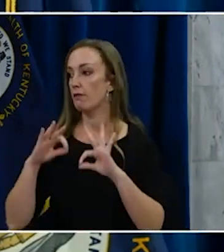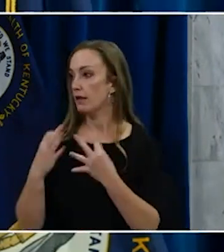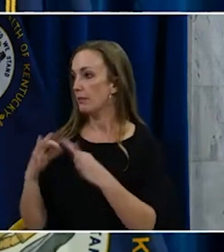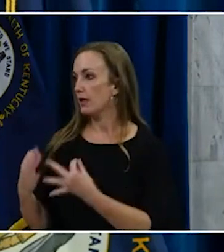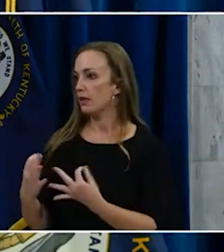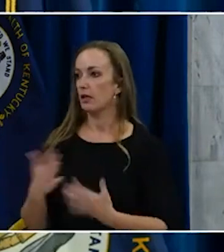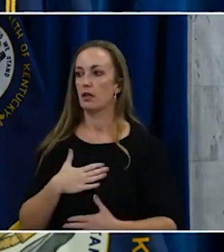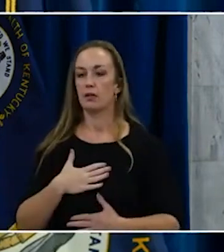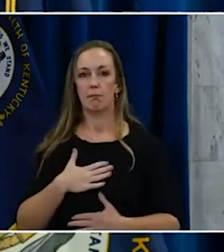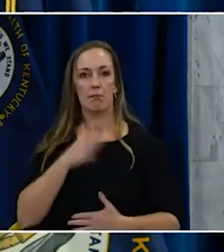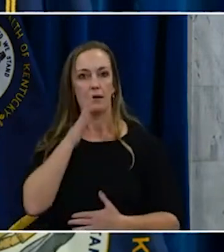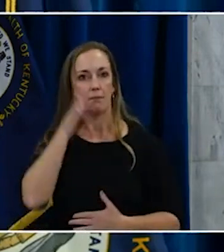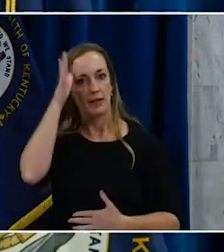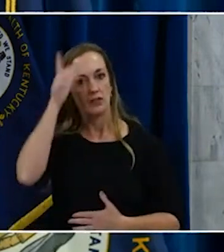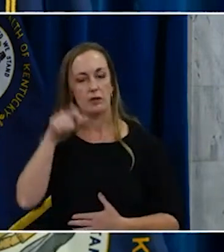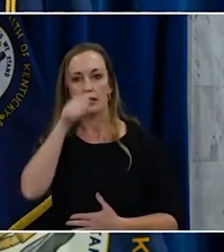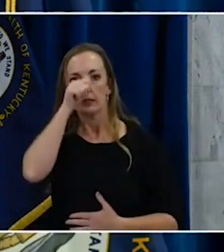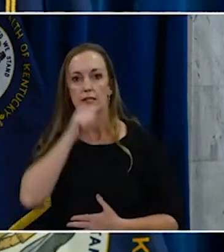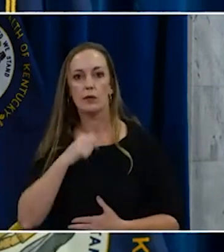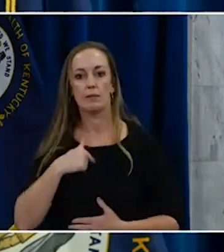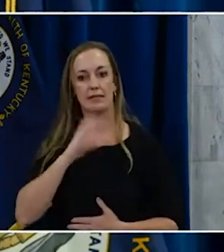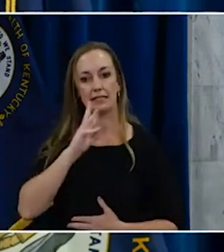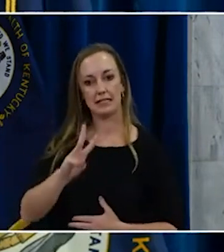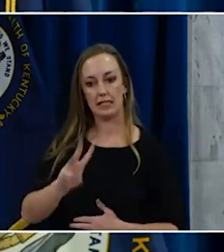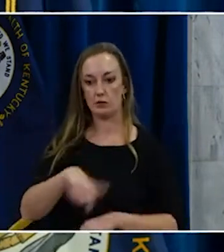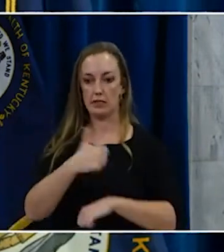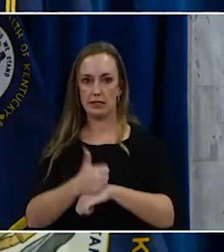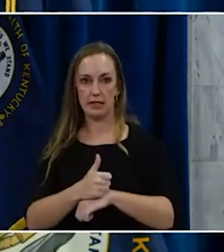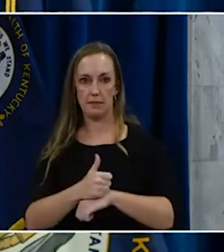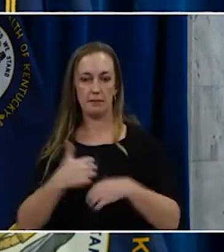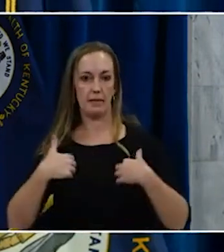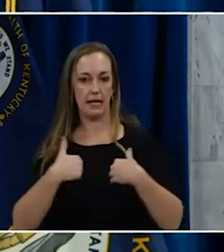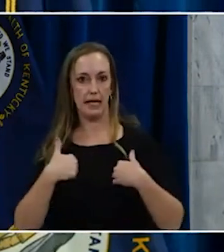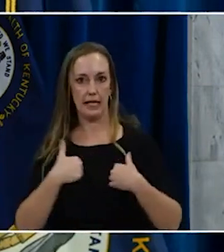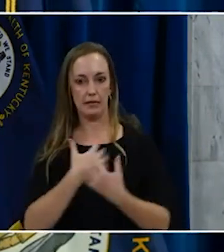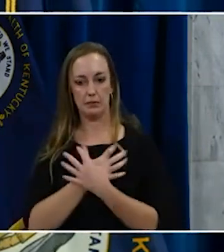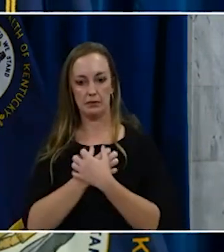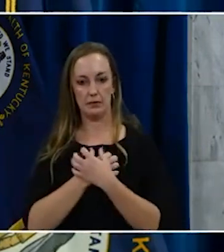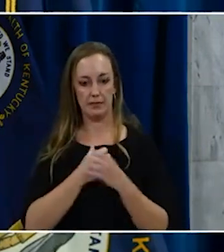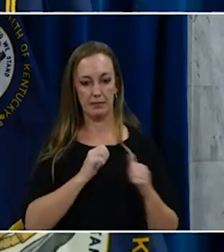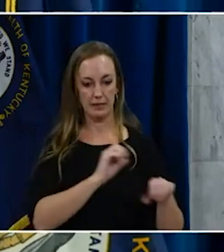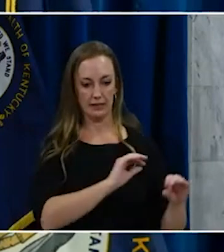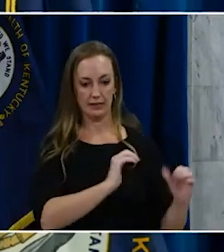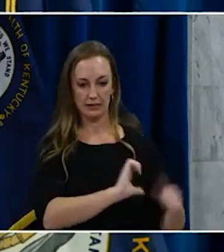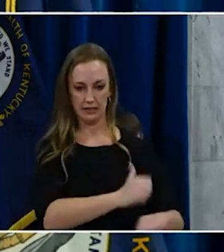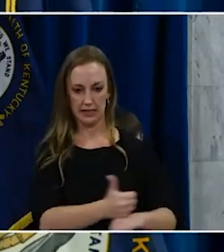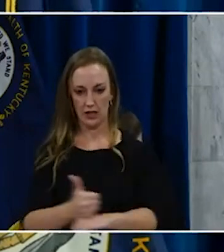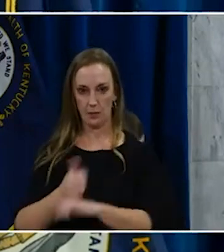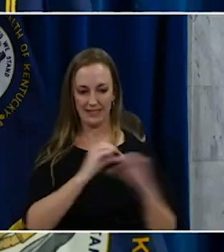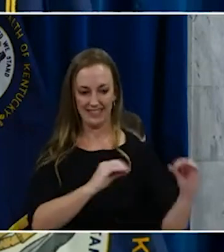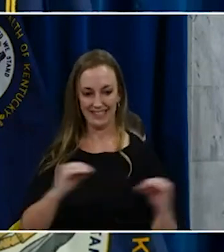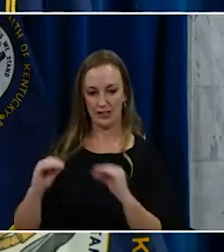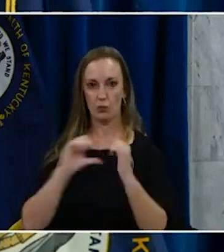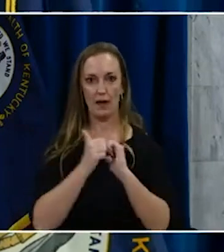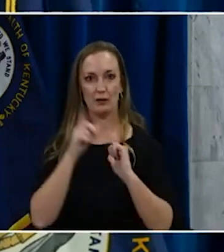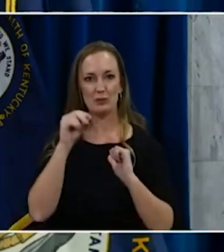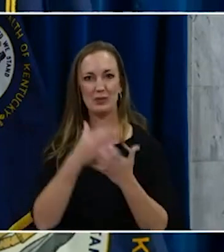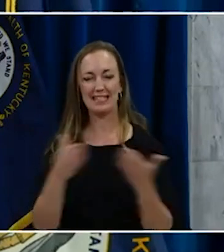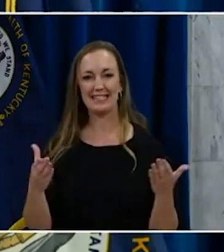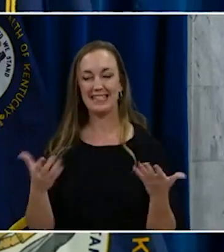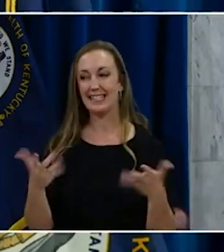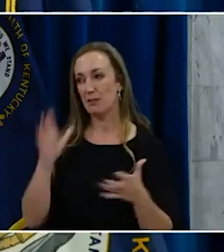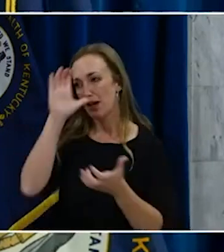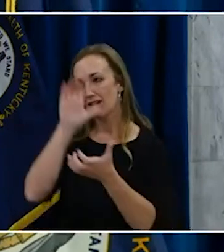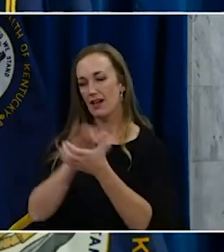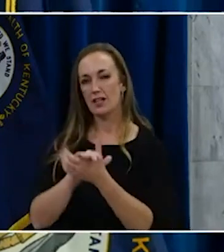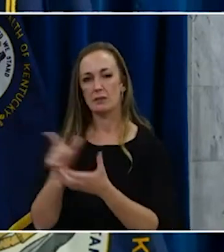I mean, my parents had to deal with me at 6 years old setting up stuffed animals to teach them how to do things. And then my